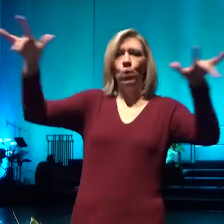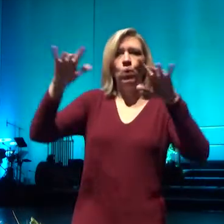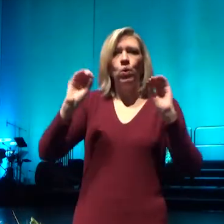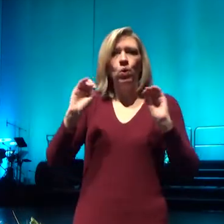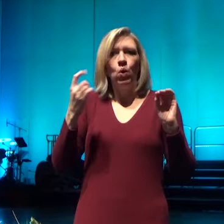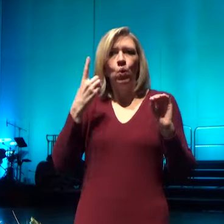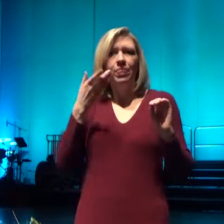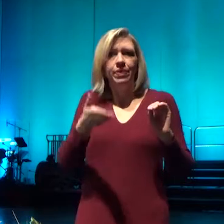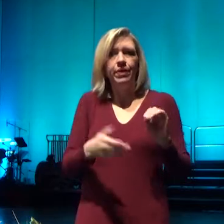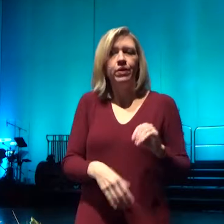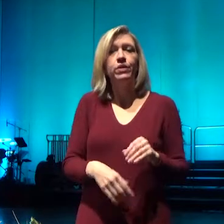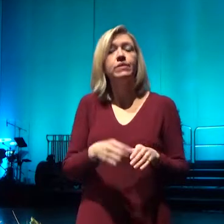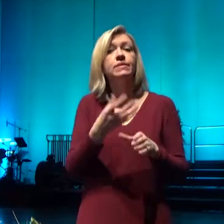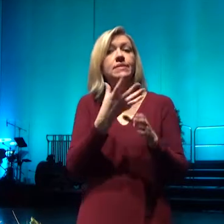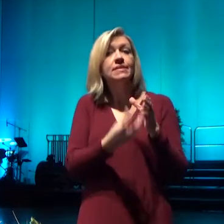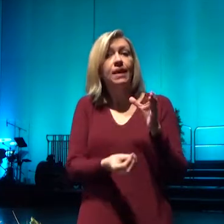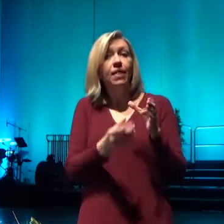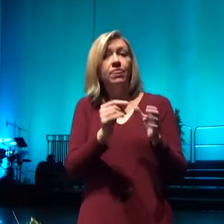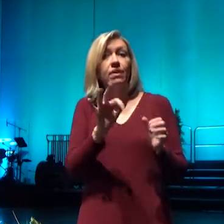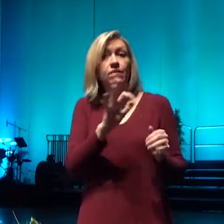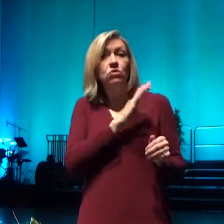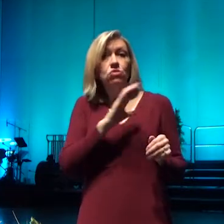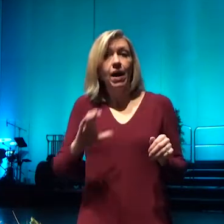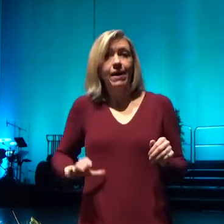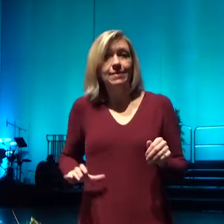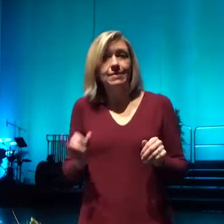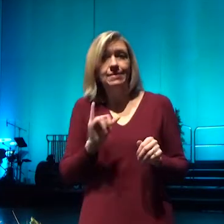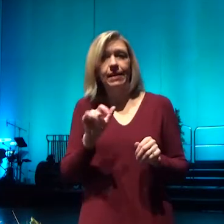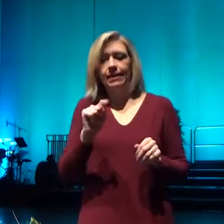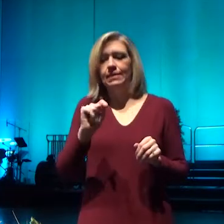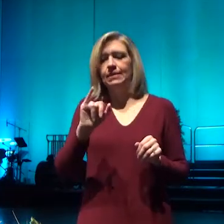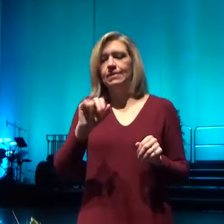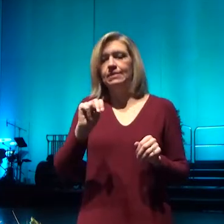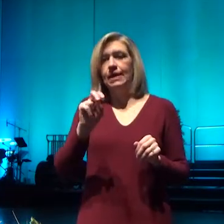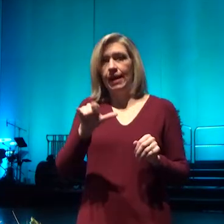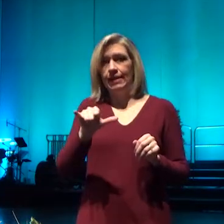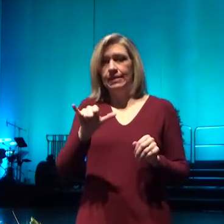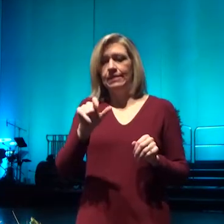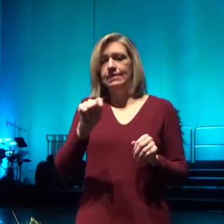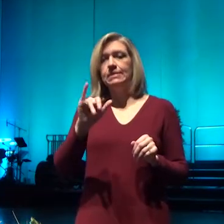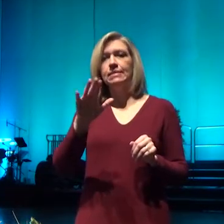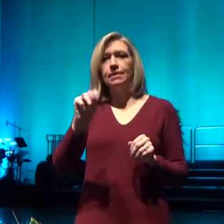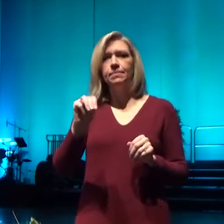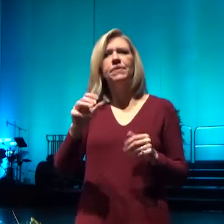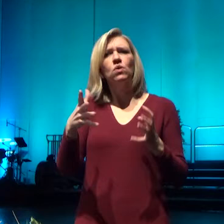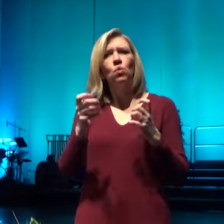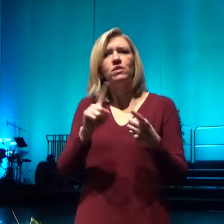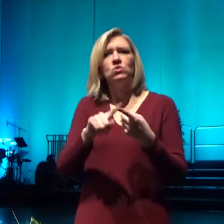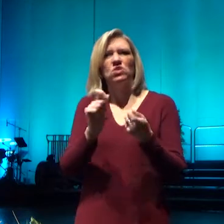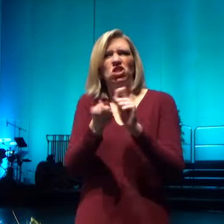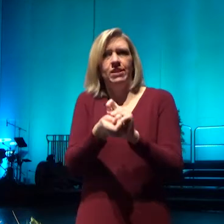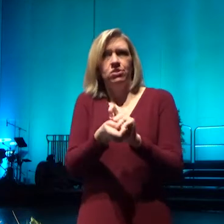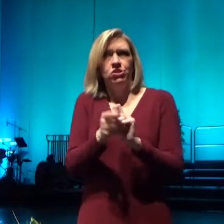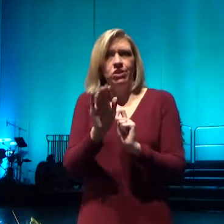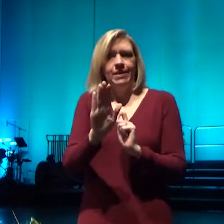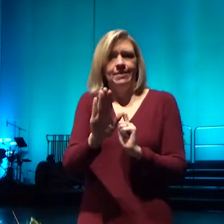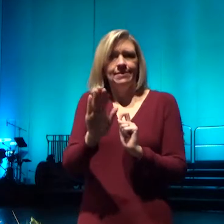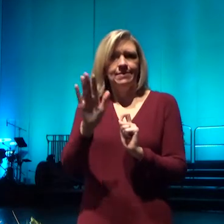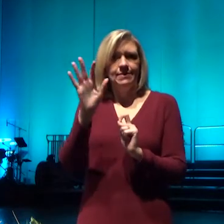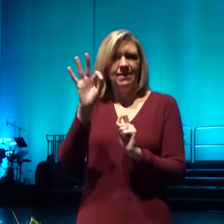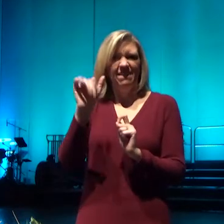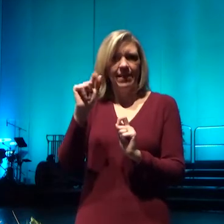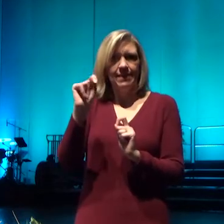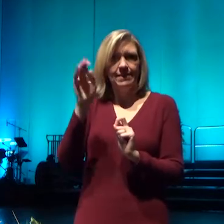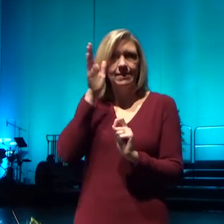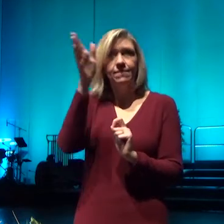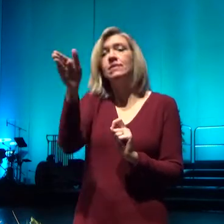of Christ as Tiny Tim. And he begins to want to change his fate. And it's a reminder that the spirit of